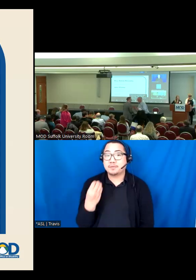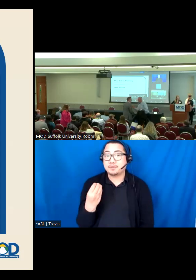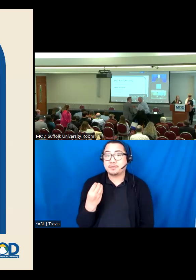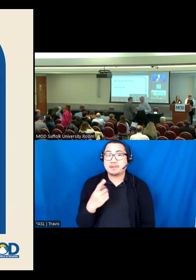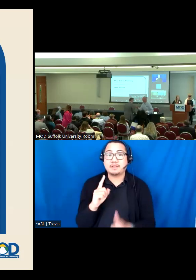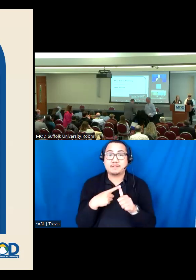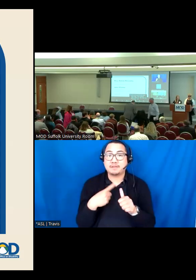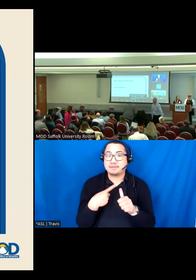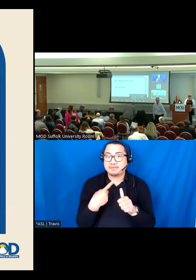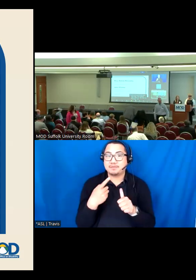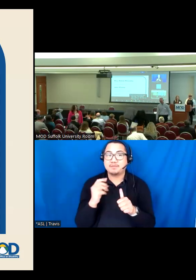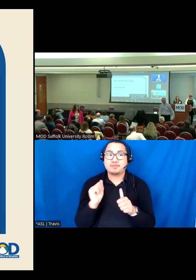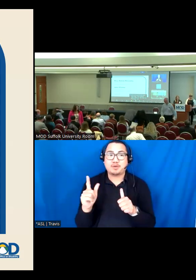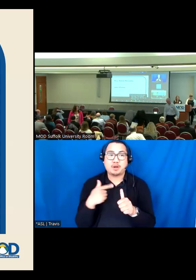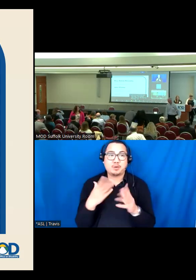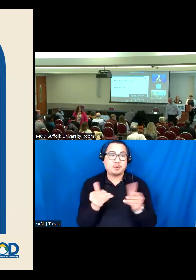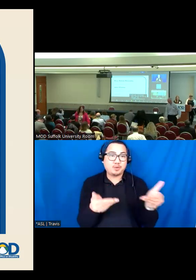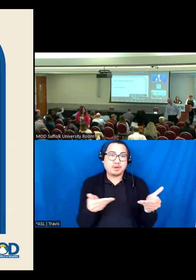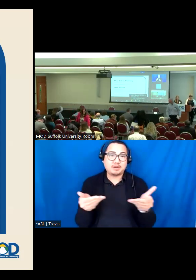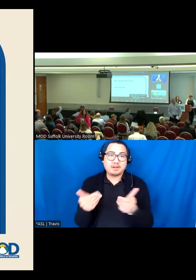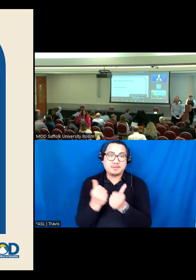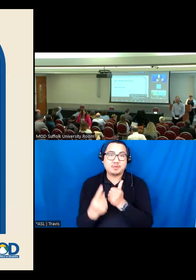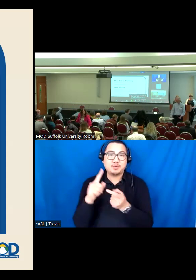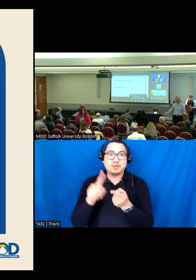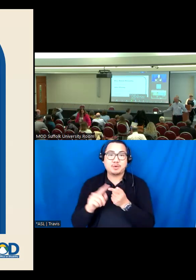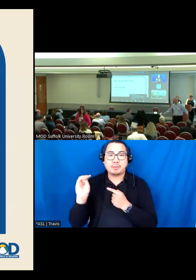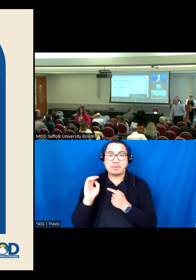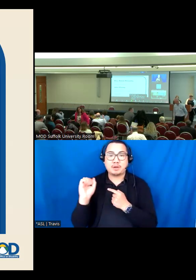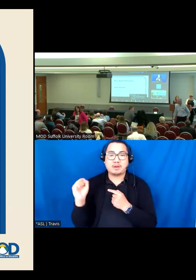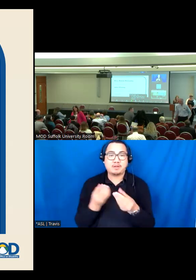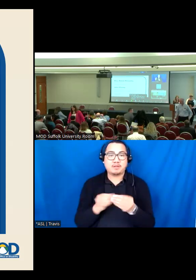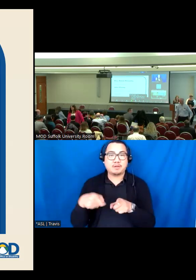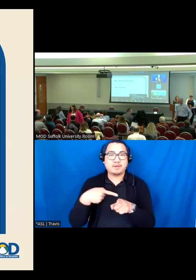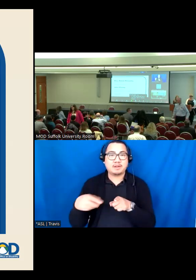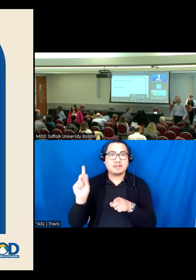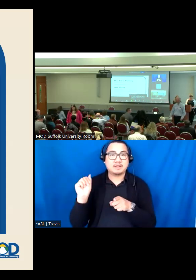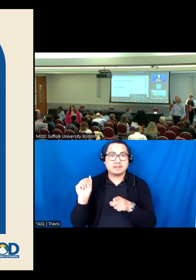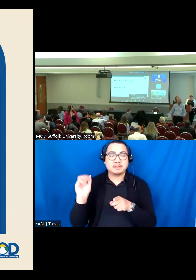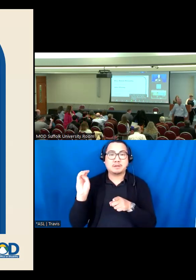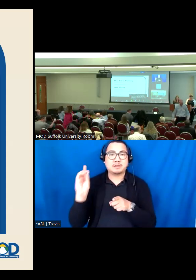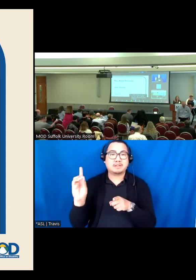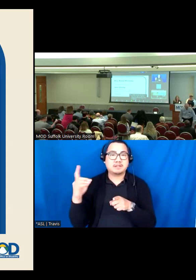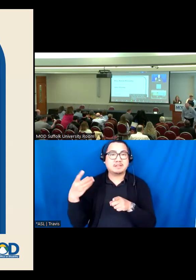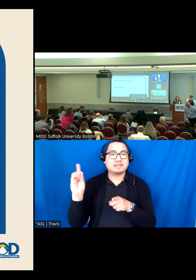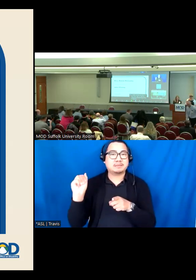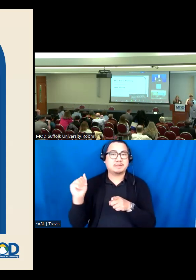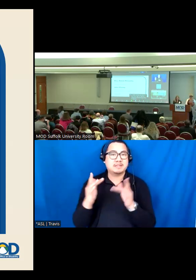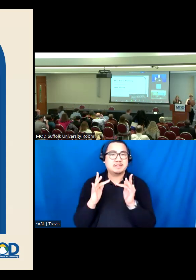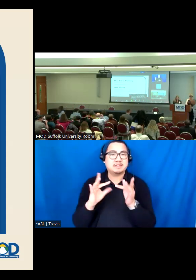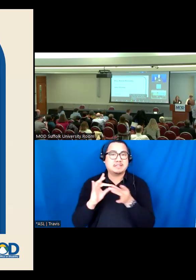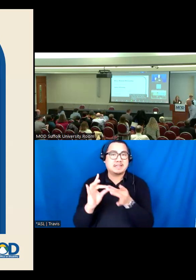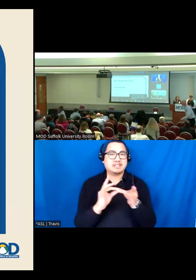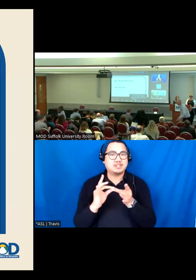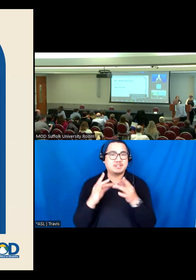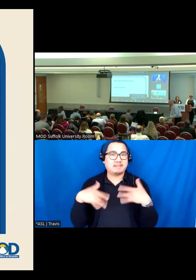first of all, I want to welcome everyone to Massachusetts Office on Disabilities Disability Connections event